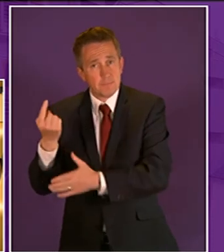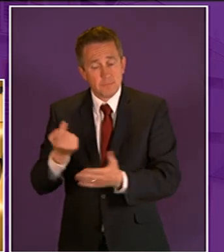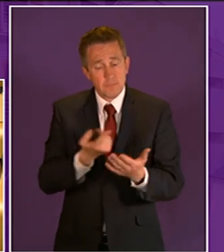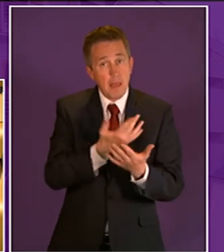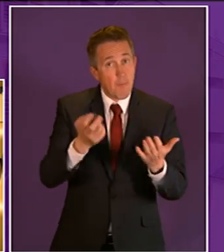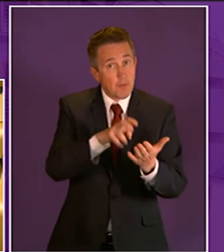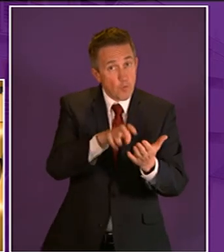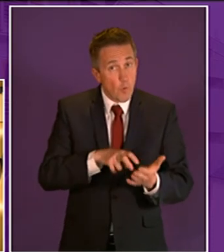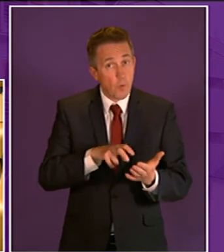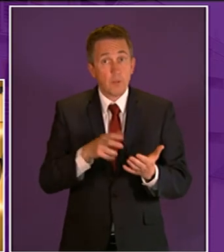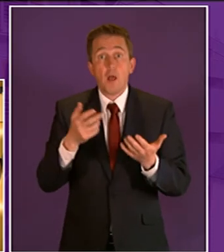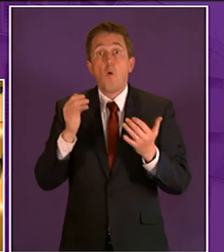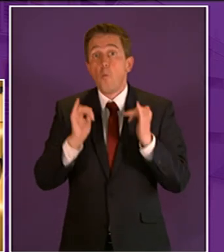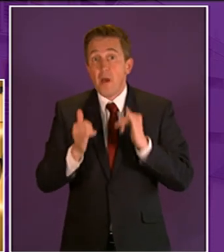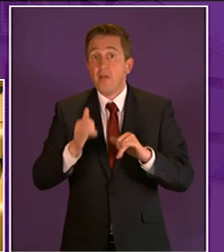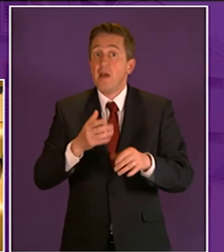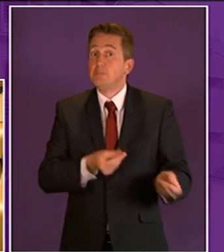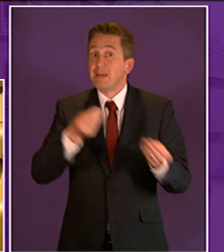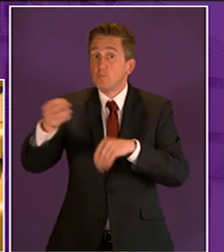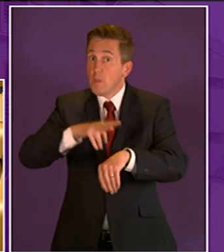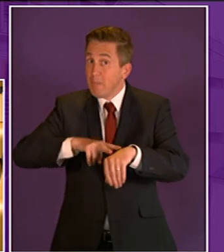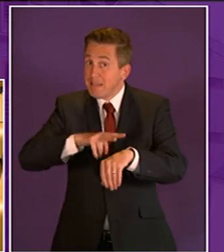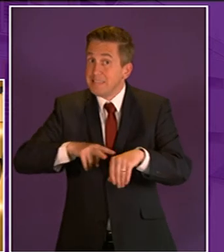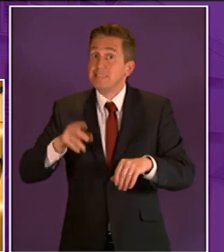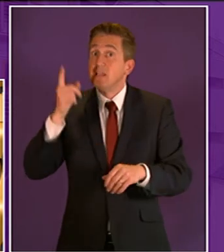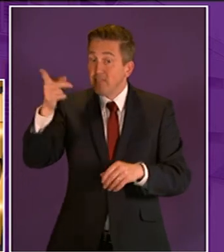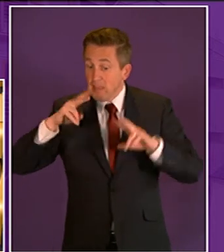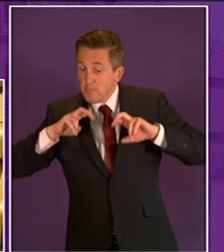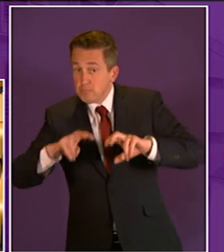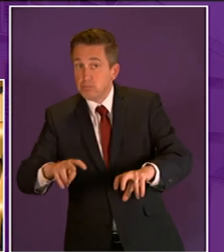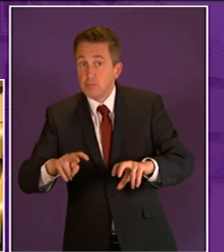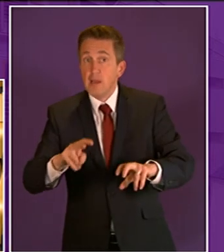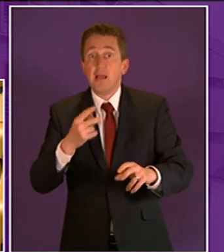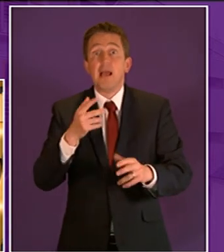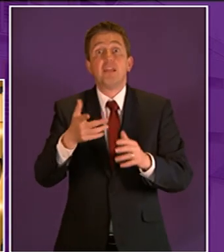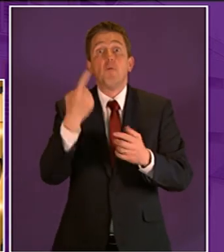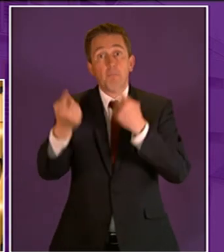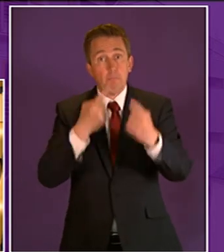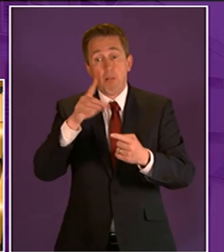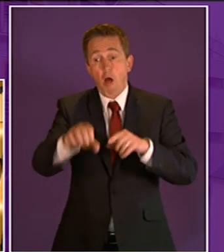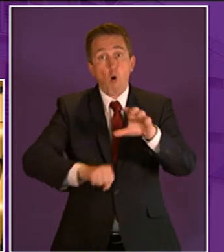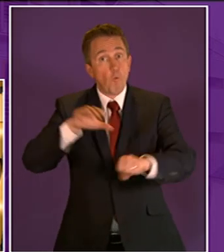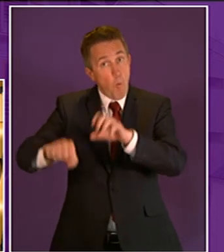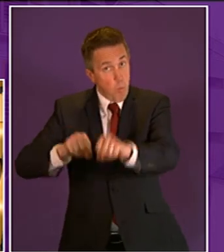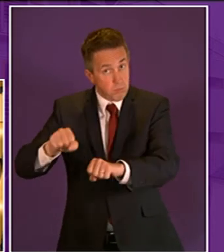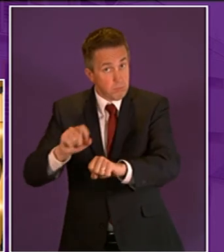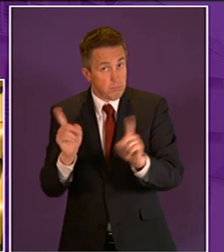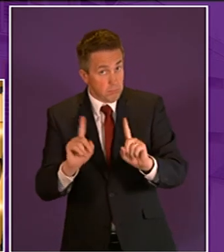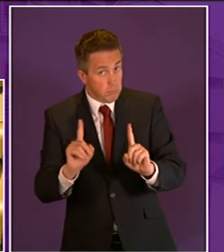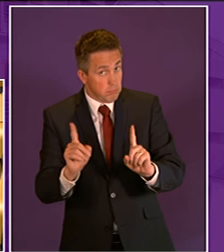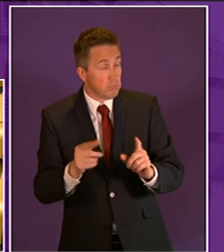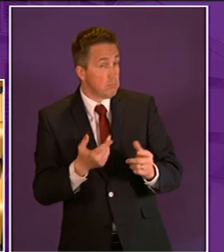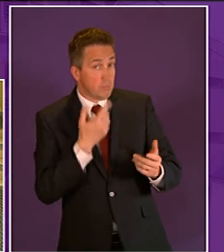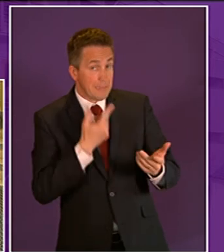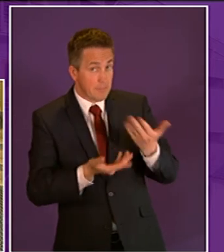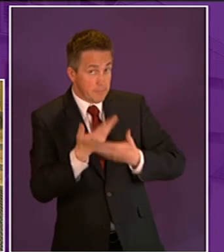of these are subject to criminal investigation and how successful these criminal investigations have proven in bringing perpetrators to justice?